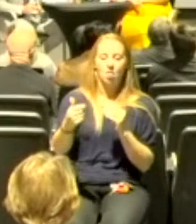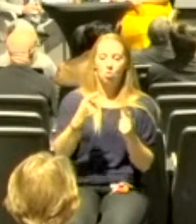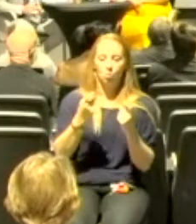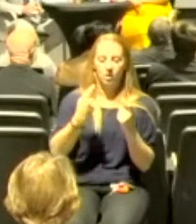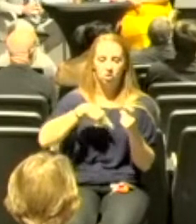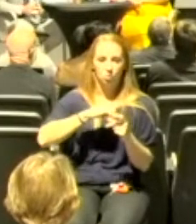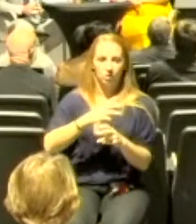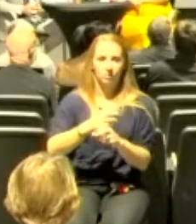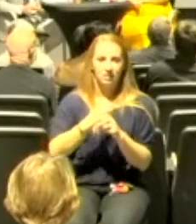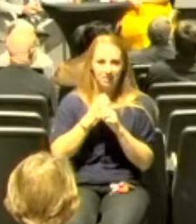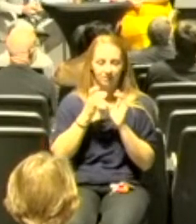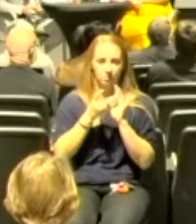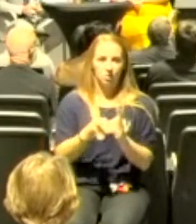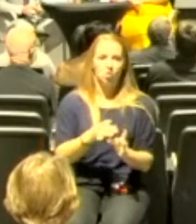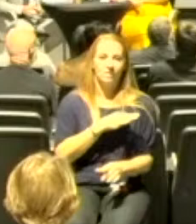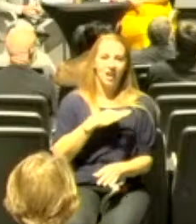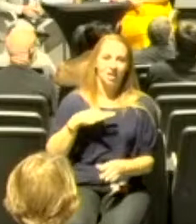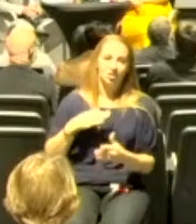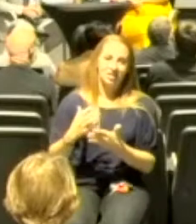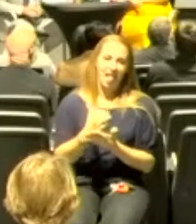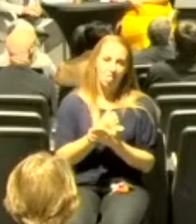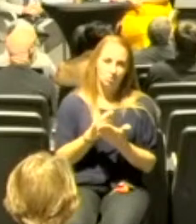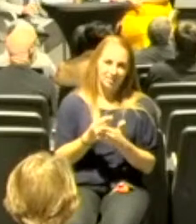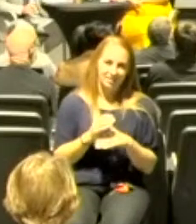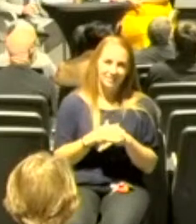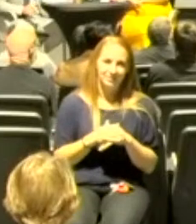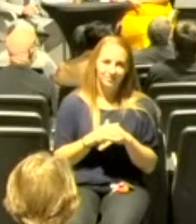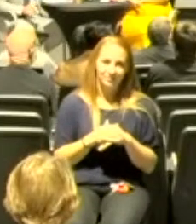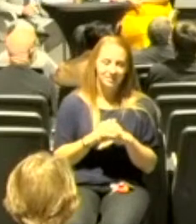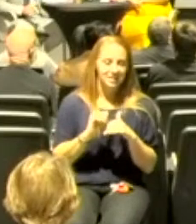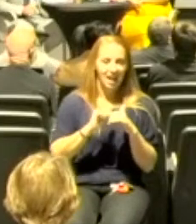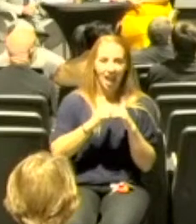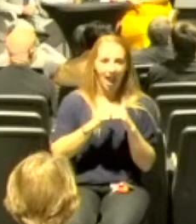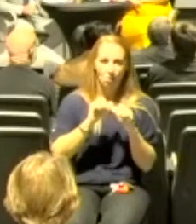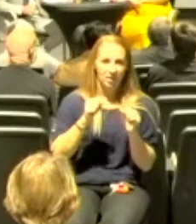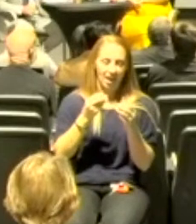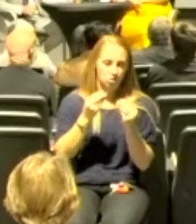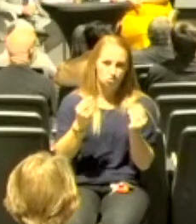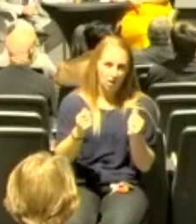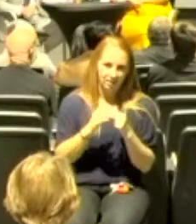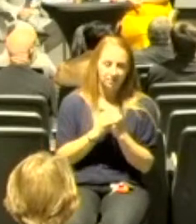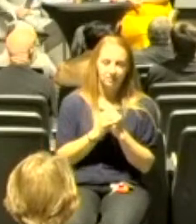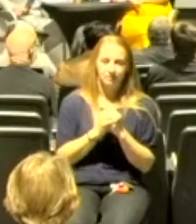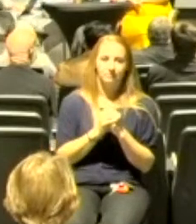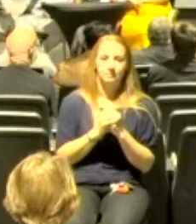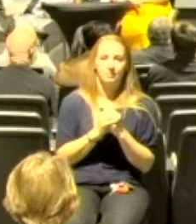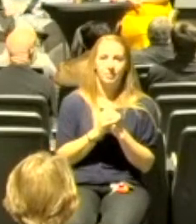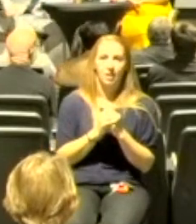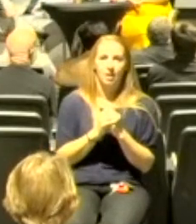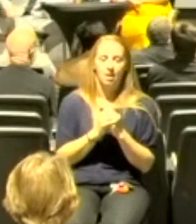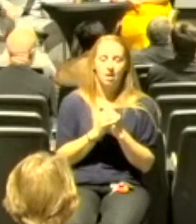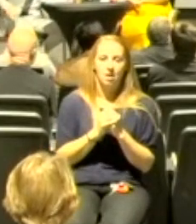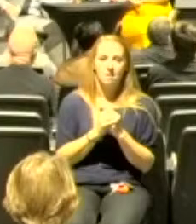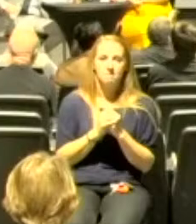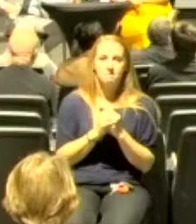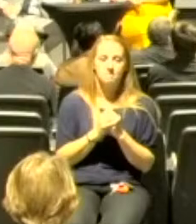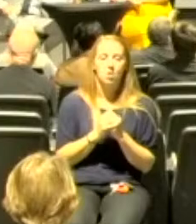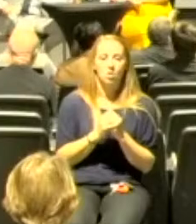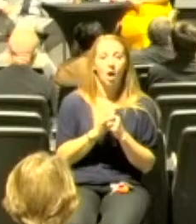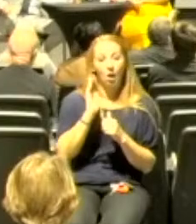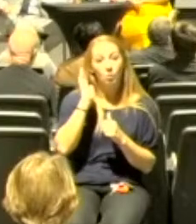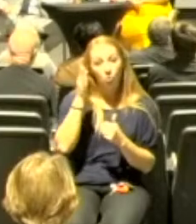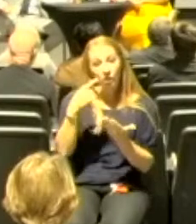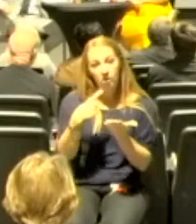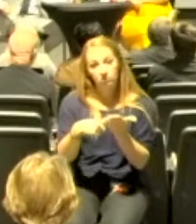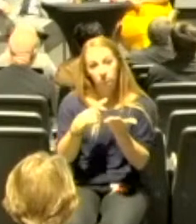were related to faculty salaries and what can we do to address those. And we are gonna address